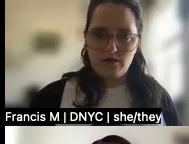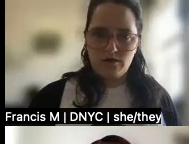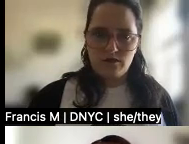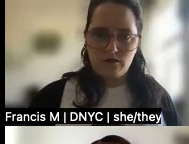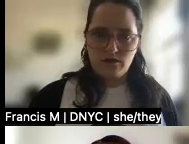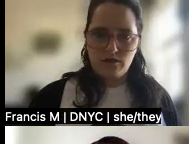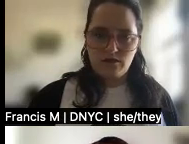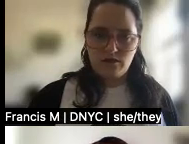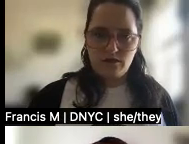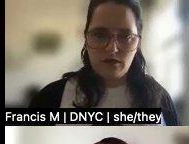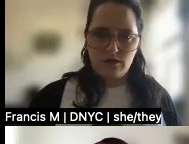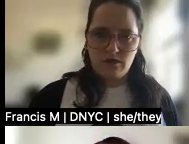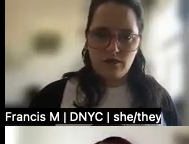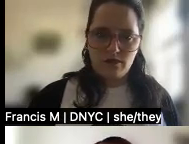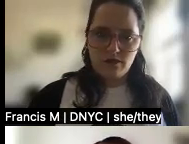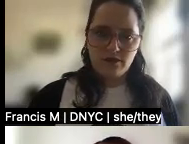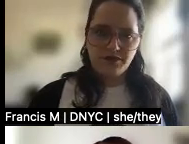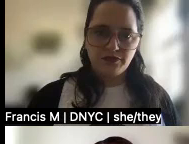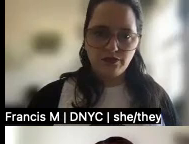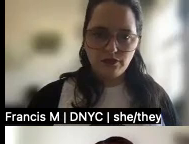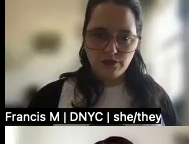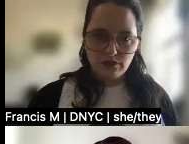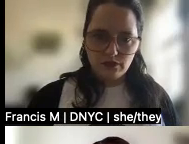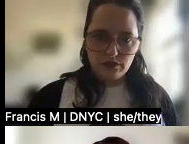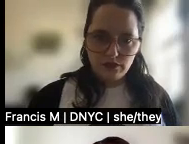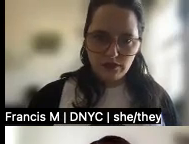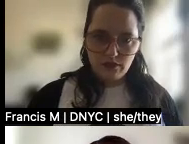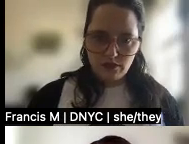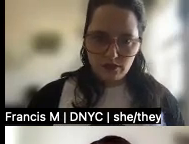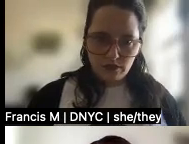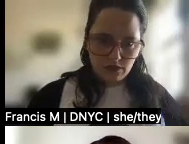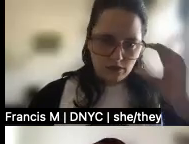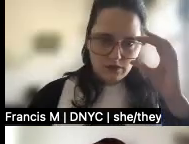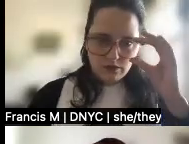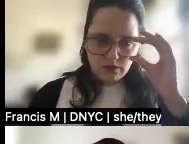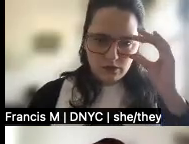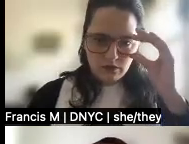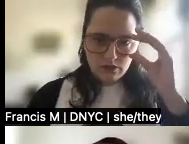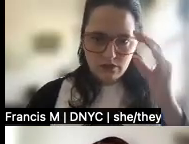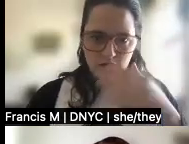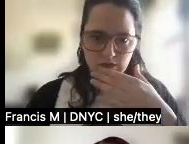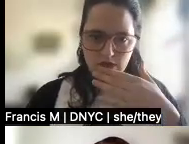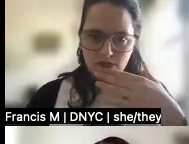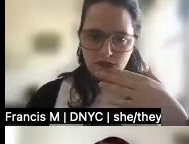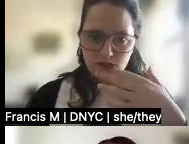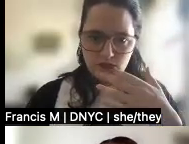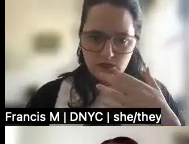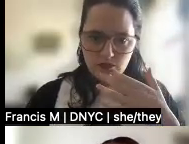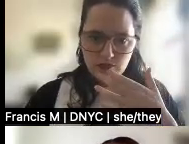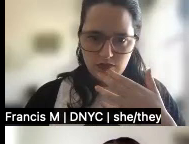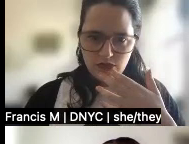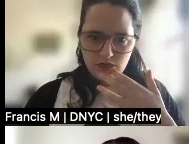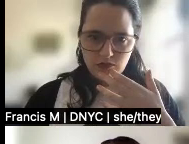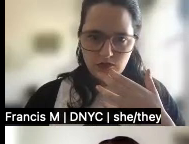1,082 awards to 734 unique freelance individuals and relief grants to